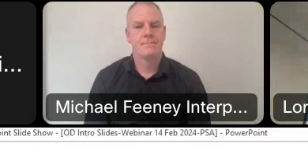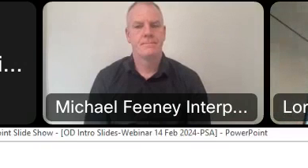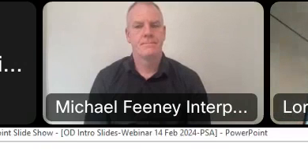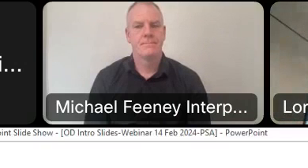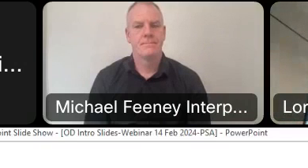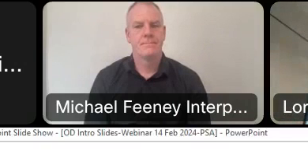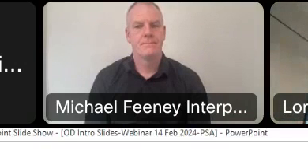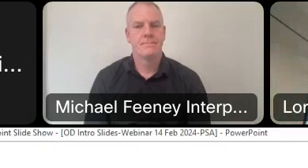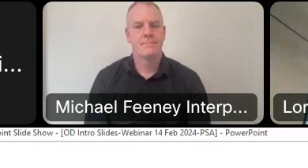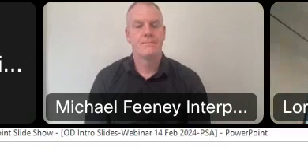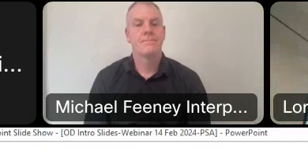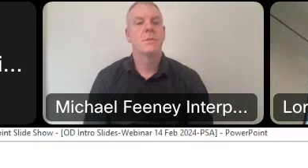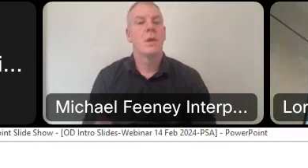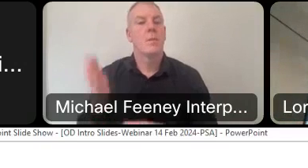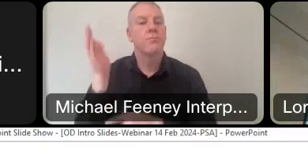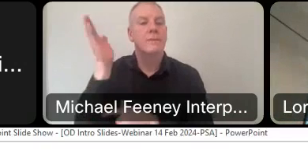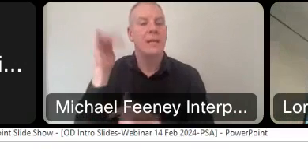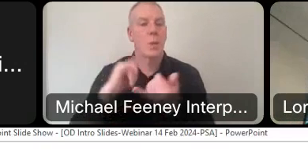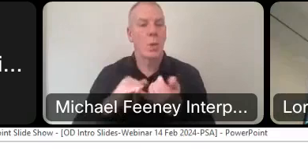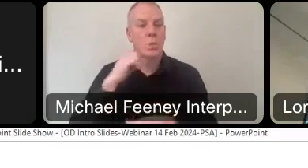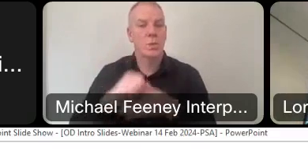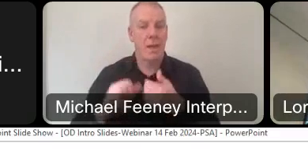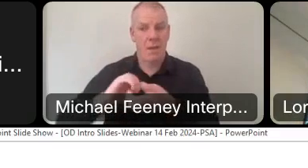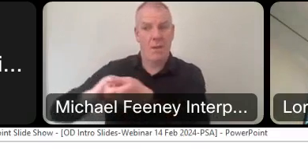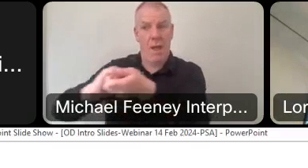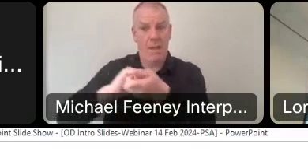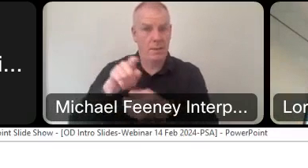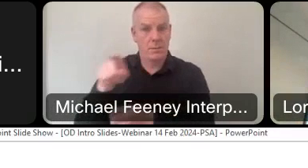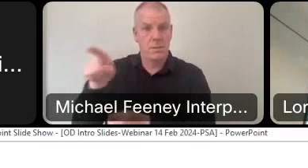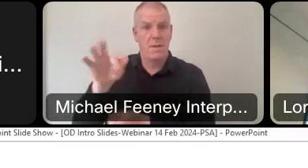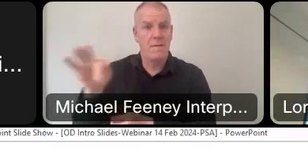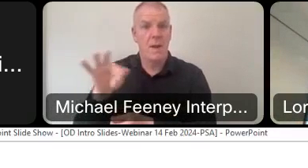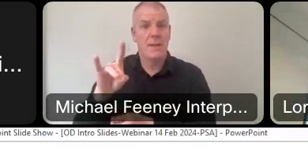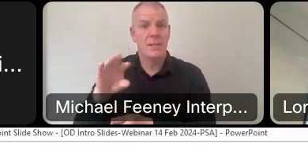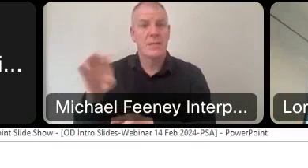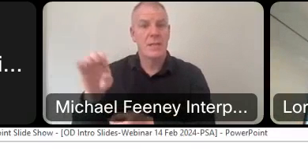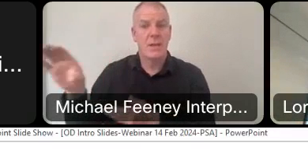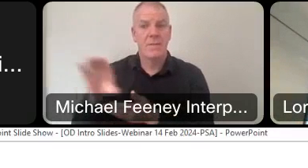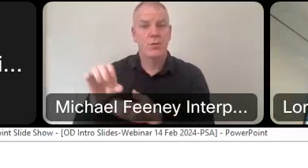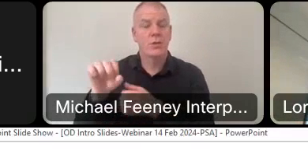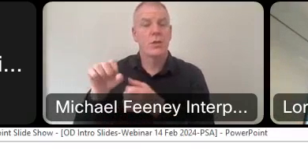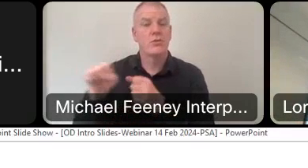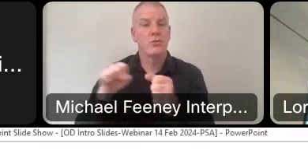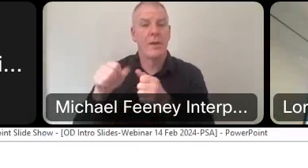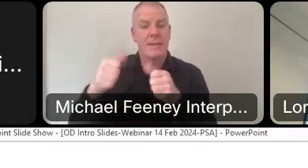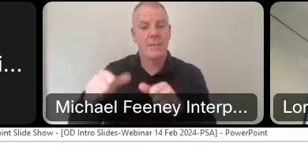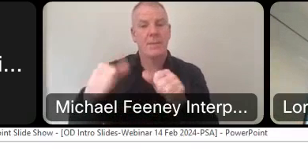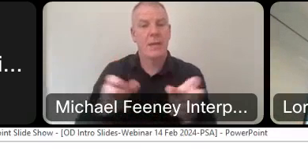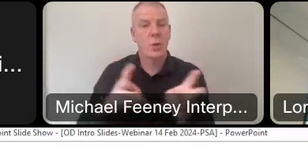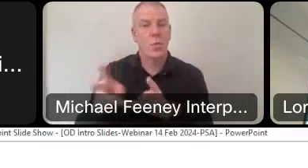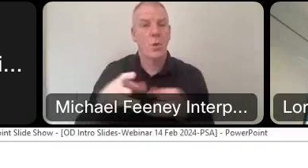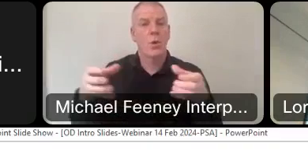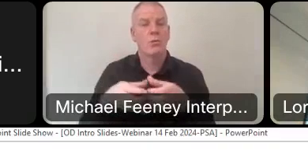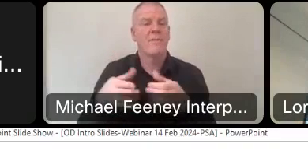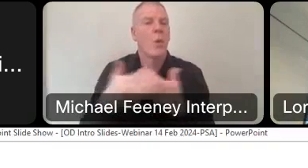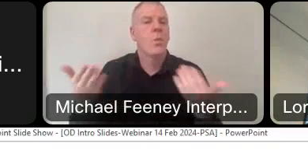So our presenters today are our colleagues from the HSE and HSE Funded Services Implementation Working Group for the Patient